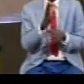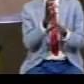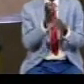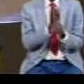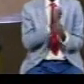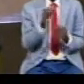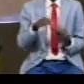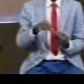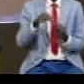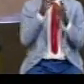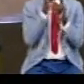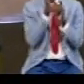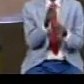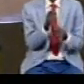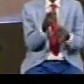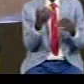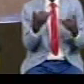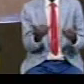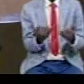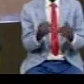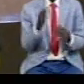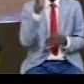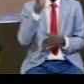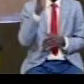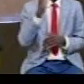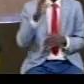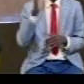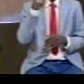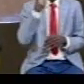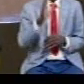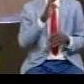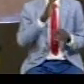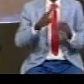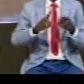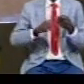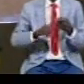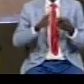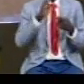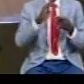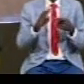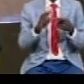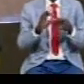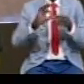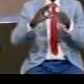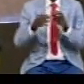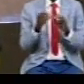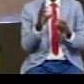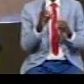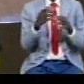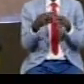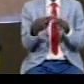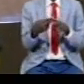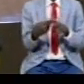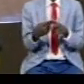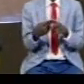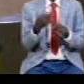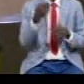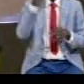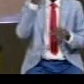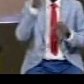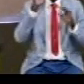because the Lord has done so much in the lives of people. In fact, testimonies have been coming